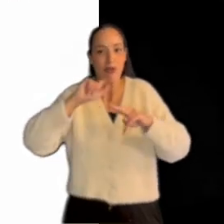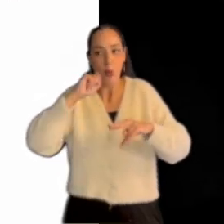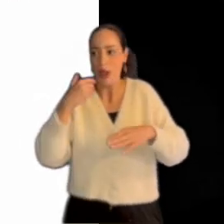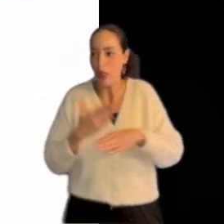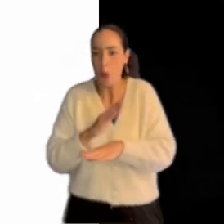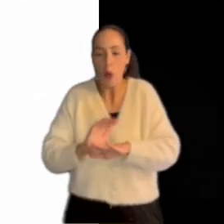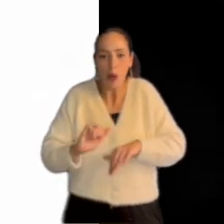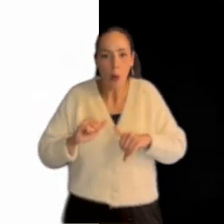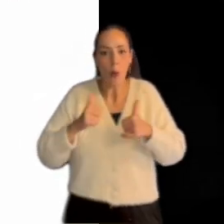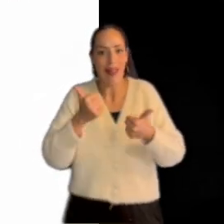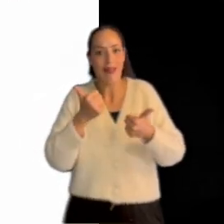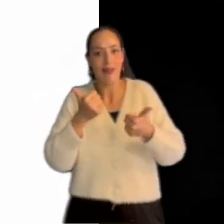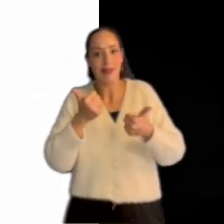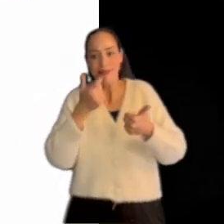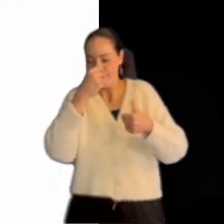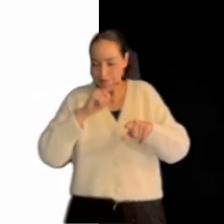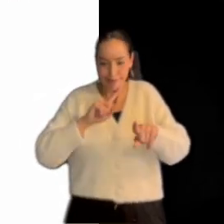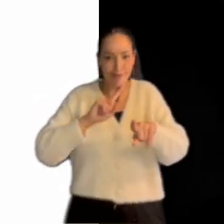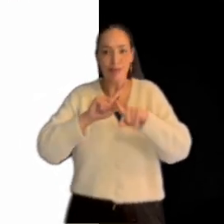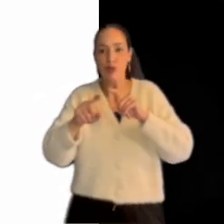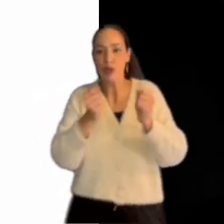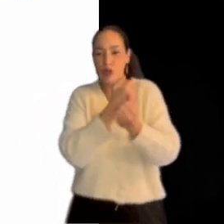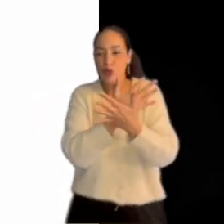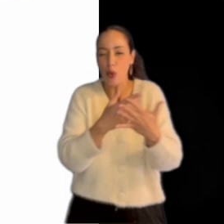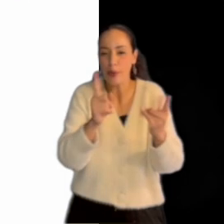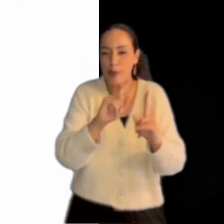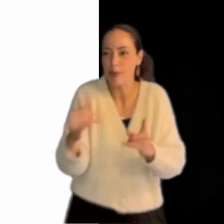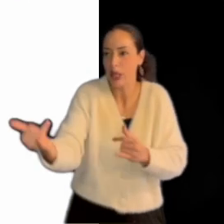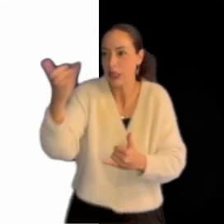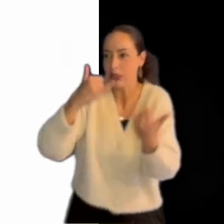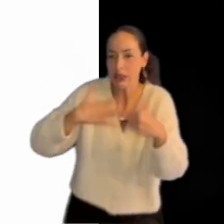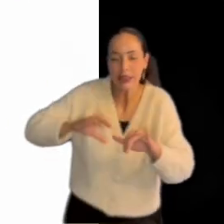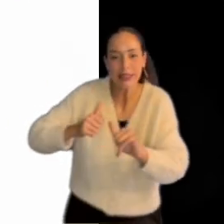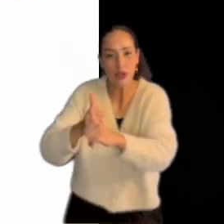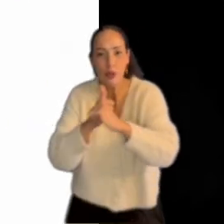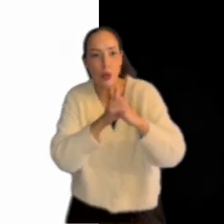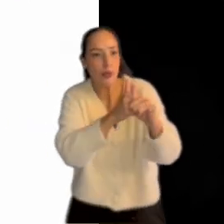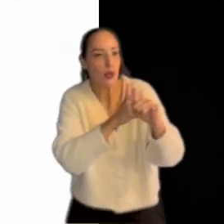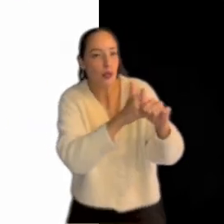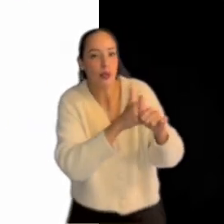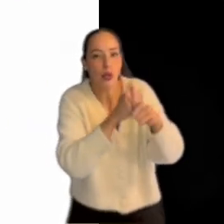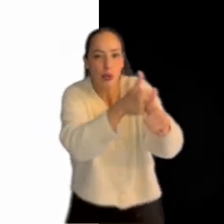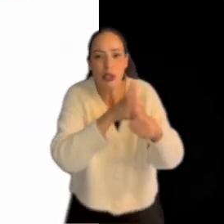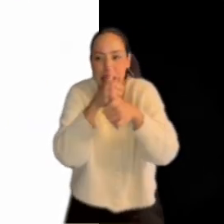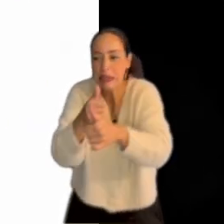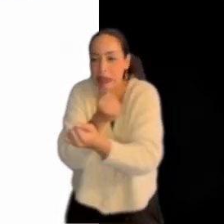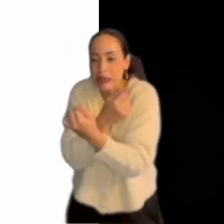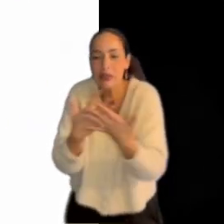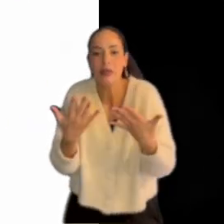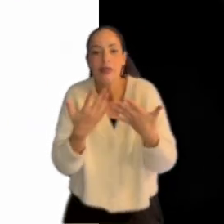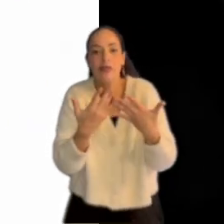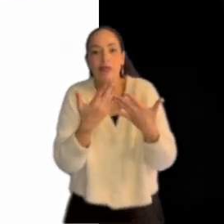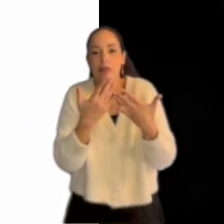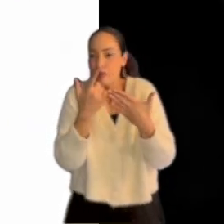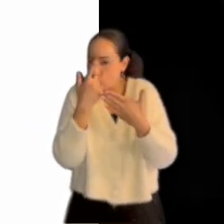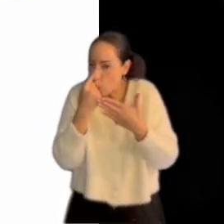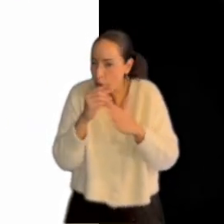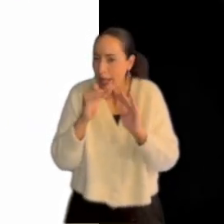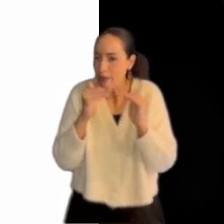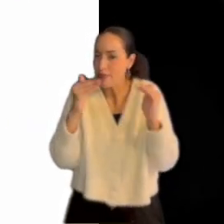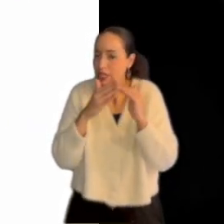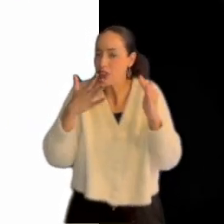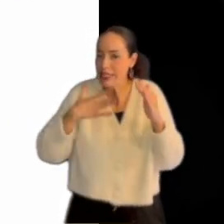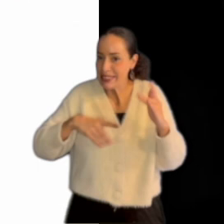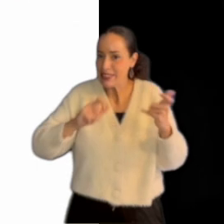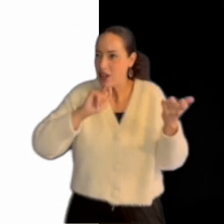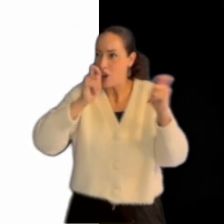meet the rapidly changing needs of those affected. But working in crisis demands that decisions are made, plans are formed and